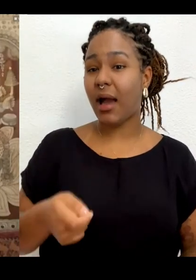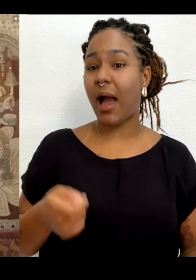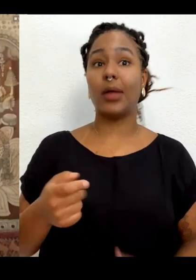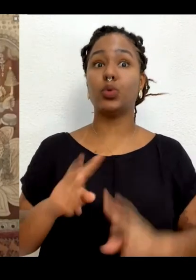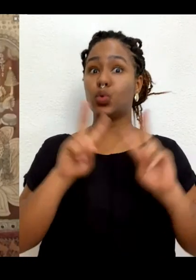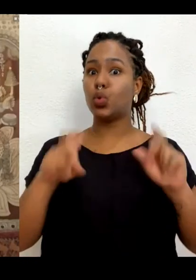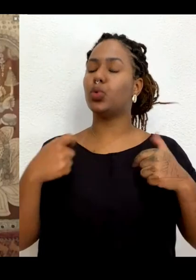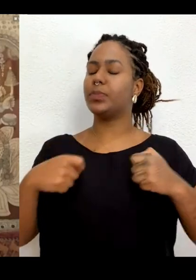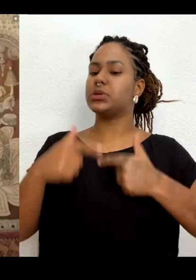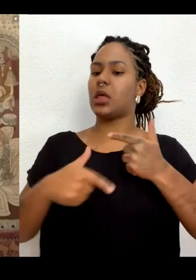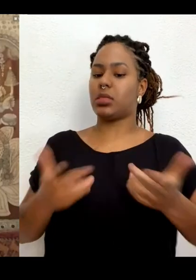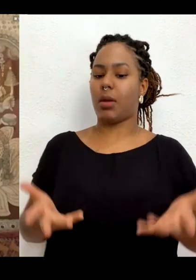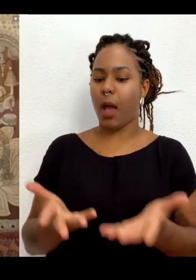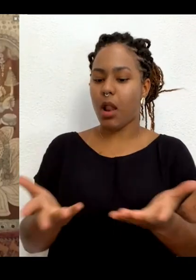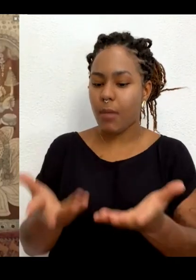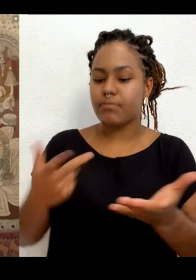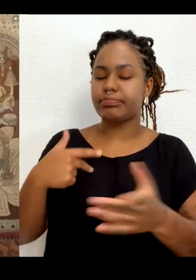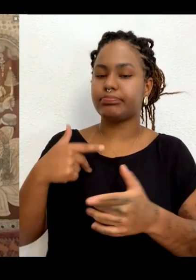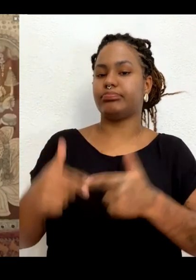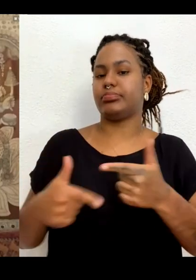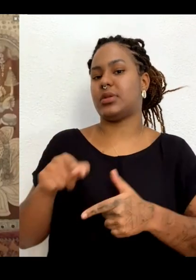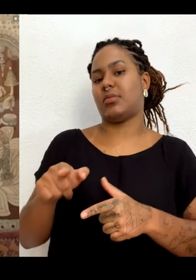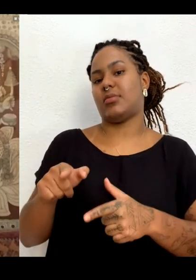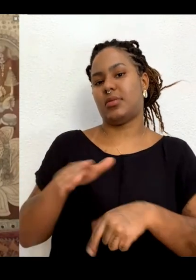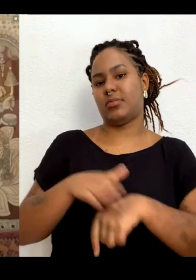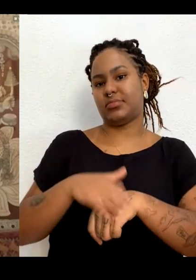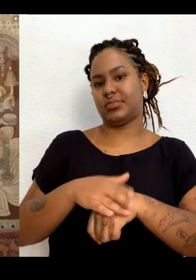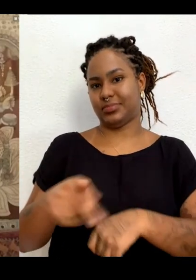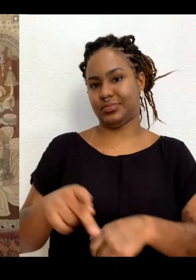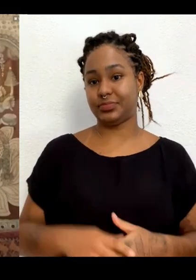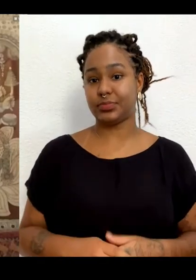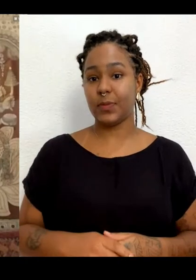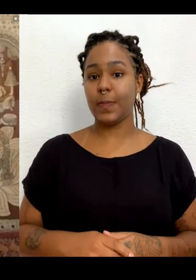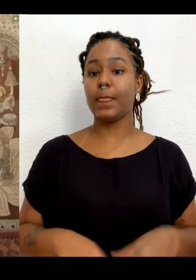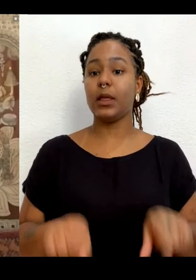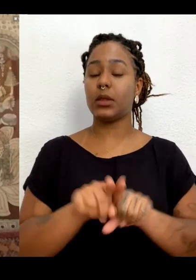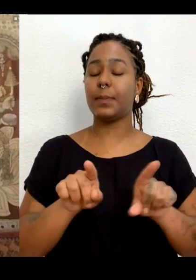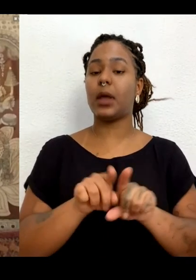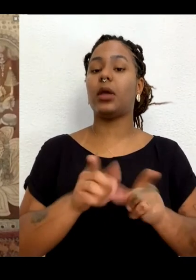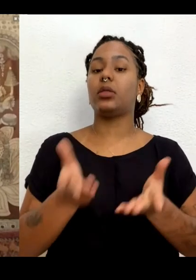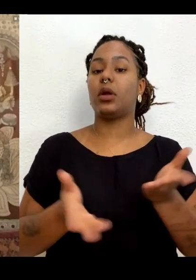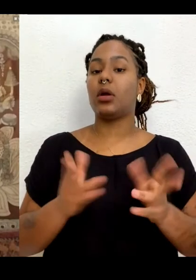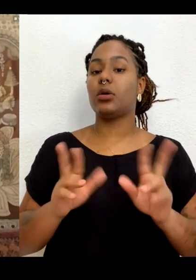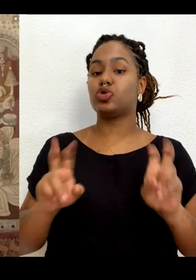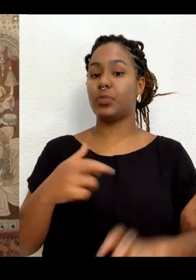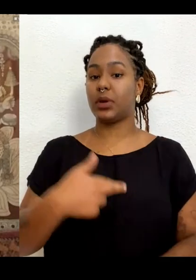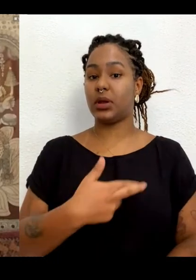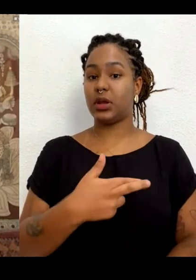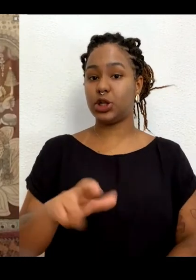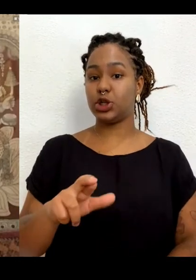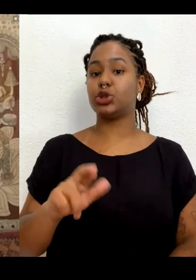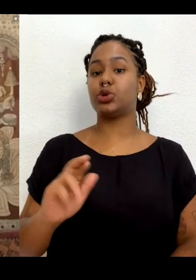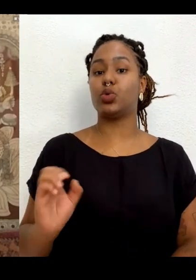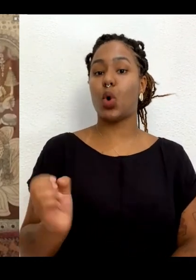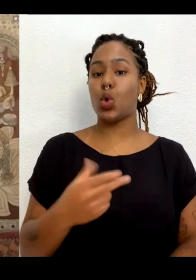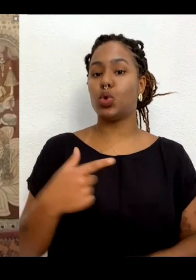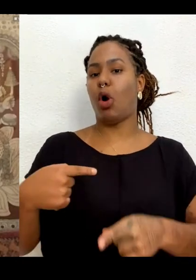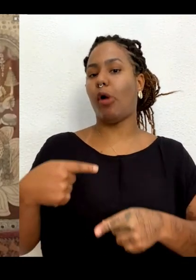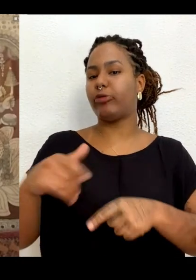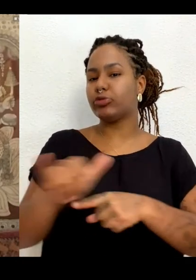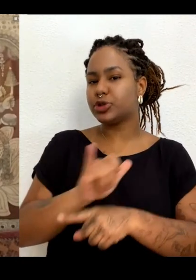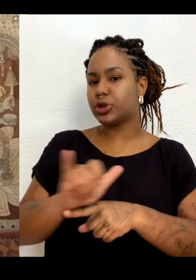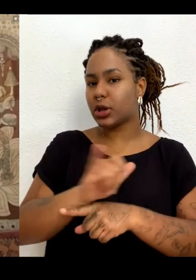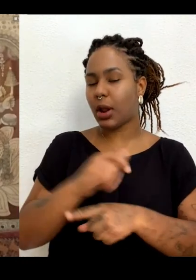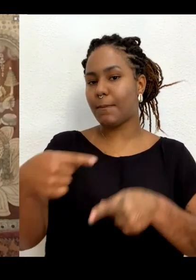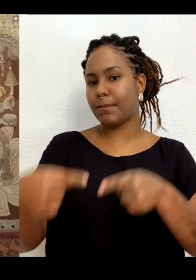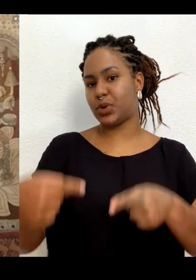between religion and treating religion as the new political instrument our diversity enriches life and cannot be made the